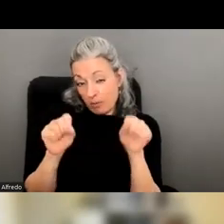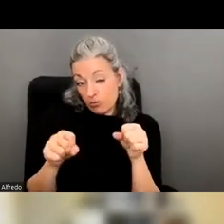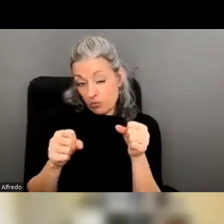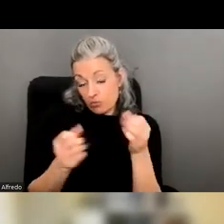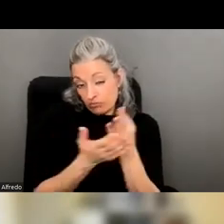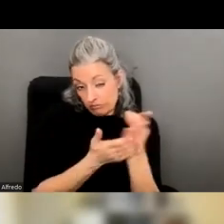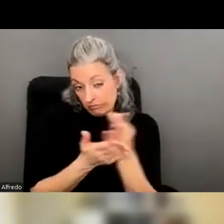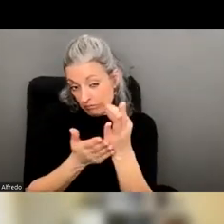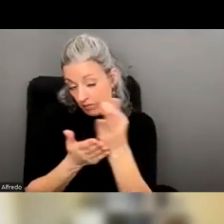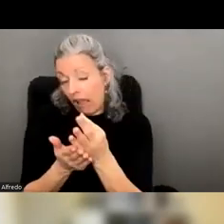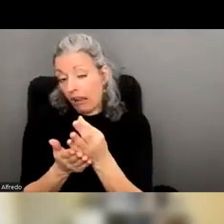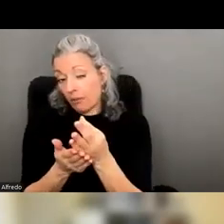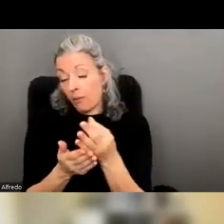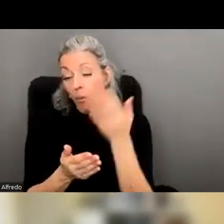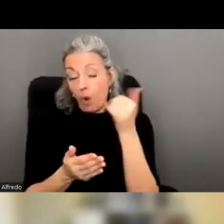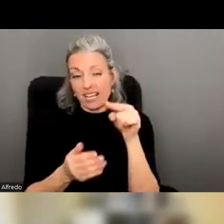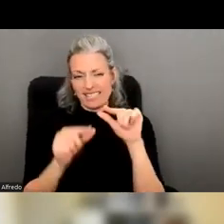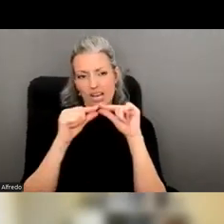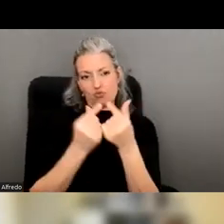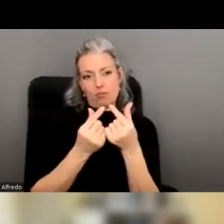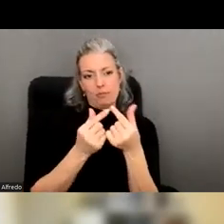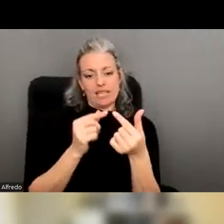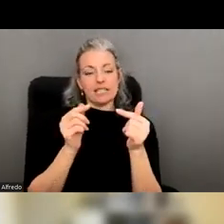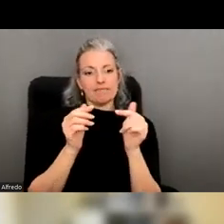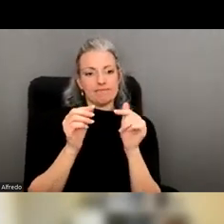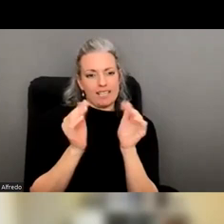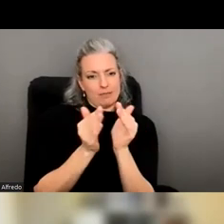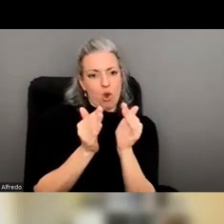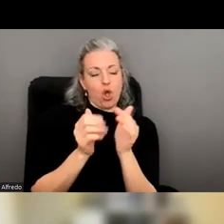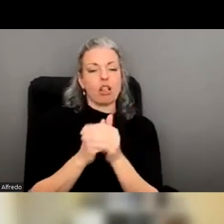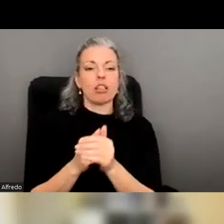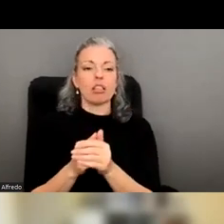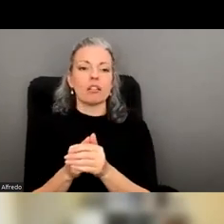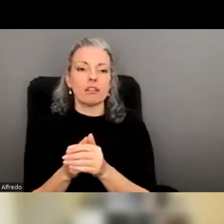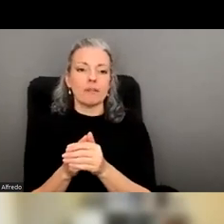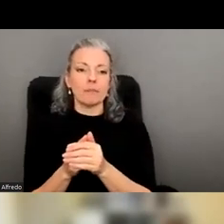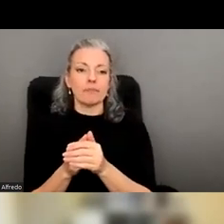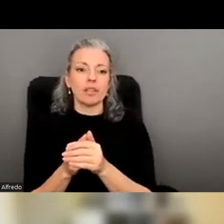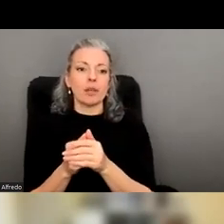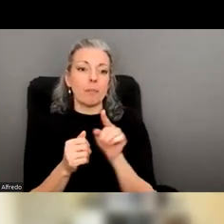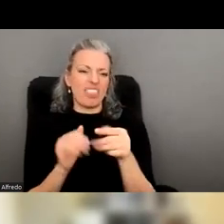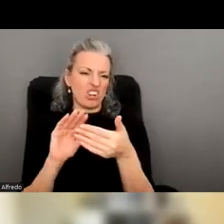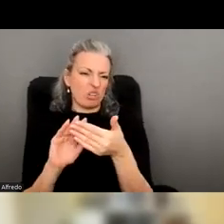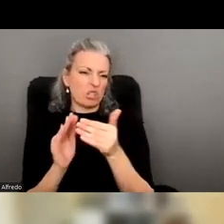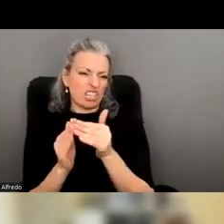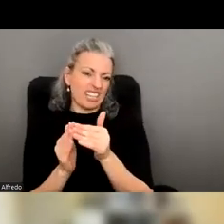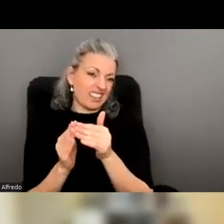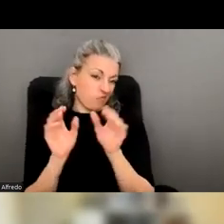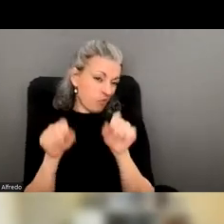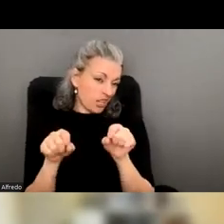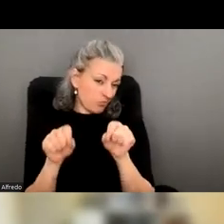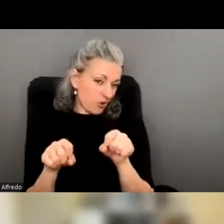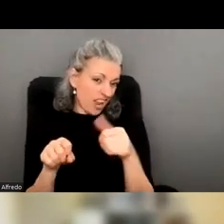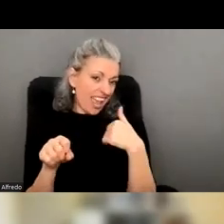analyses based on the smallness of the population or the sample itself, but they're a sample or a community that perhaps has